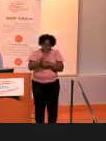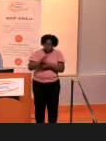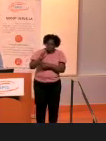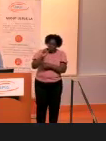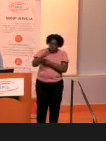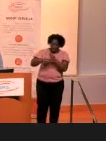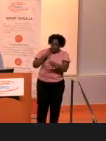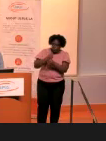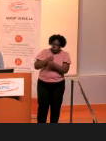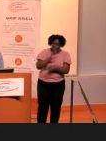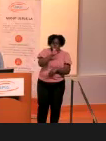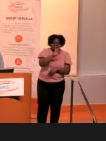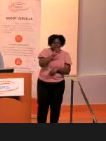years,